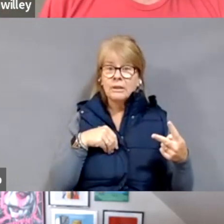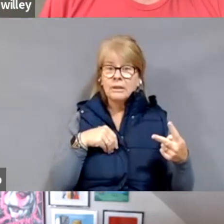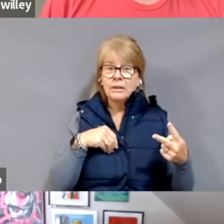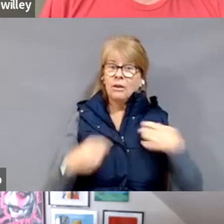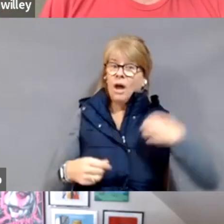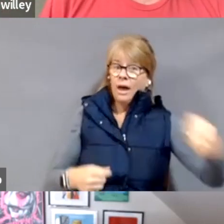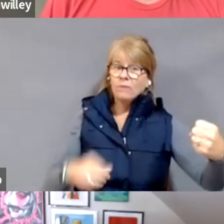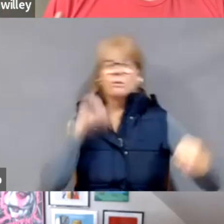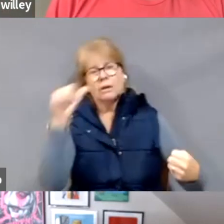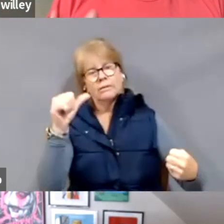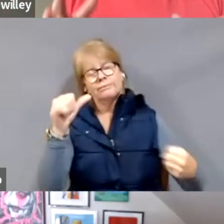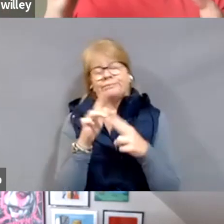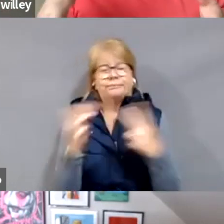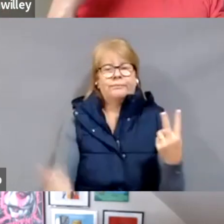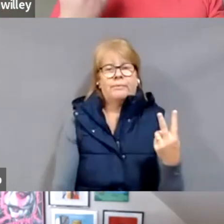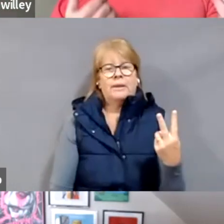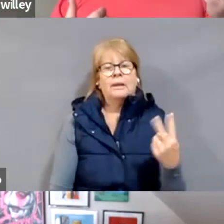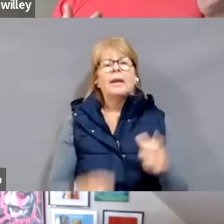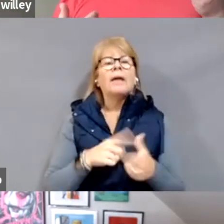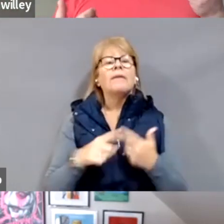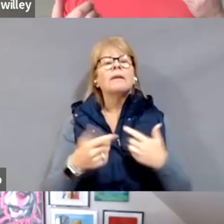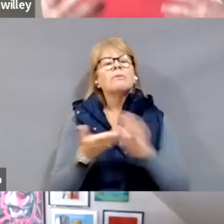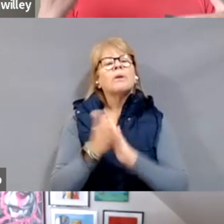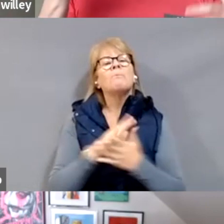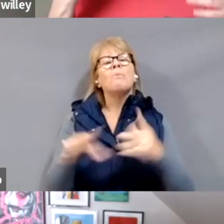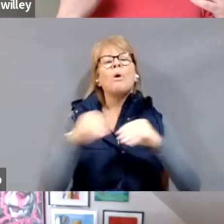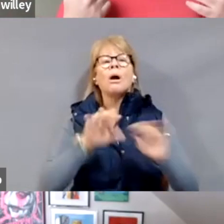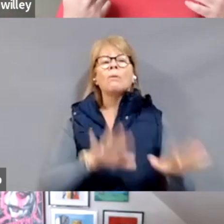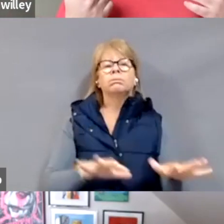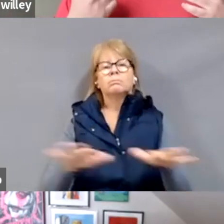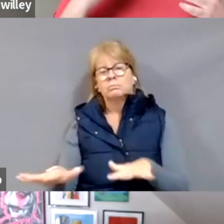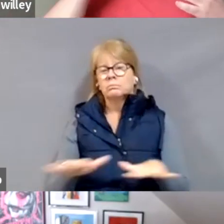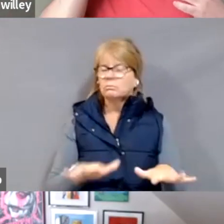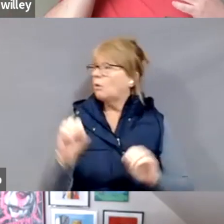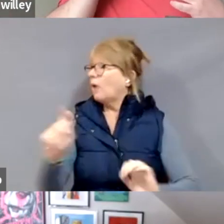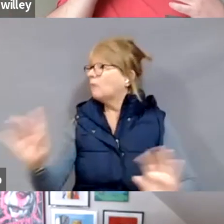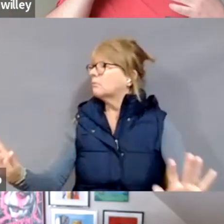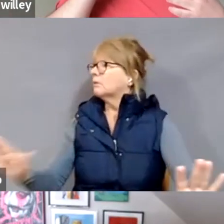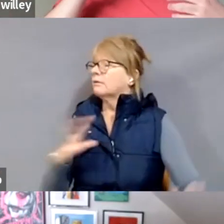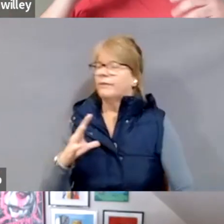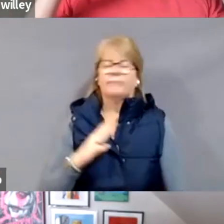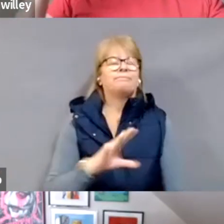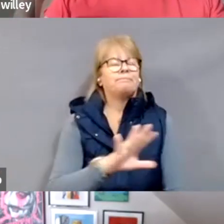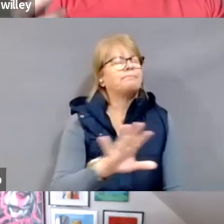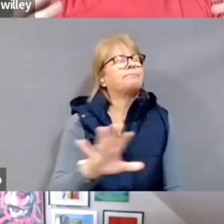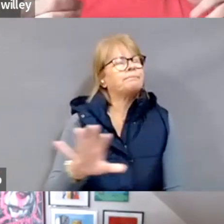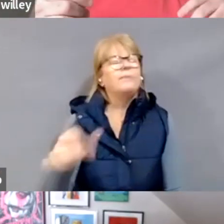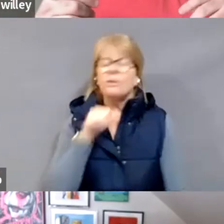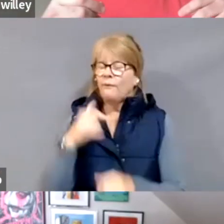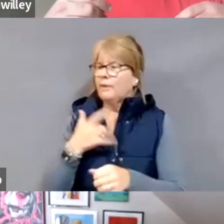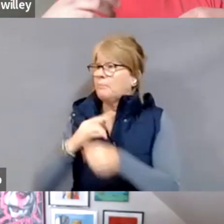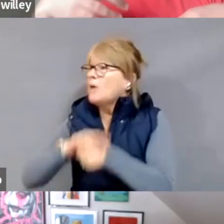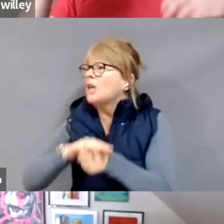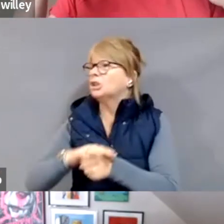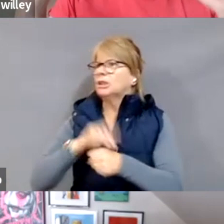don't. And I started to relax a lot more around the pressure of what it